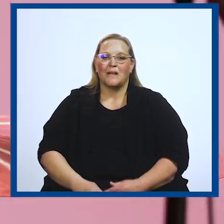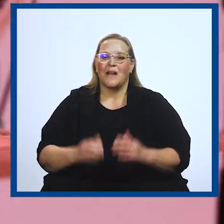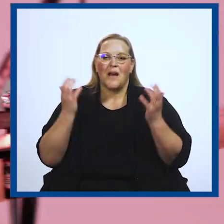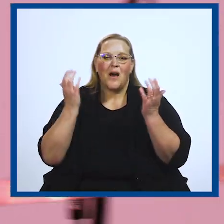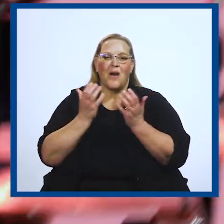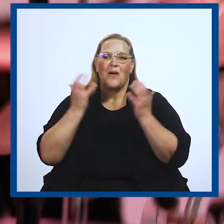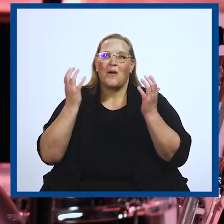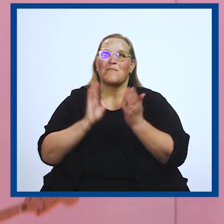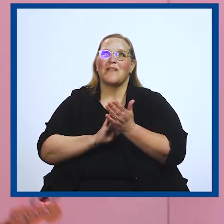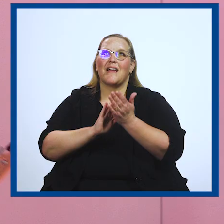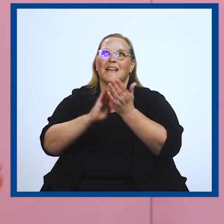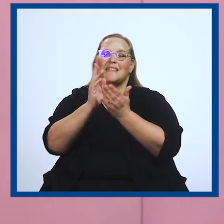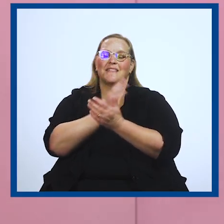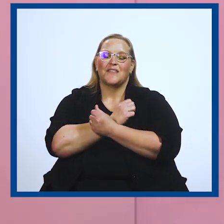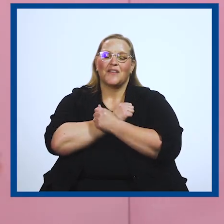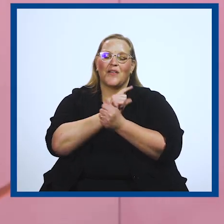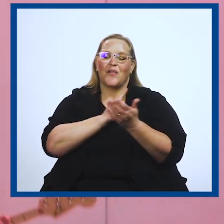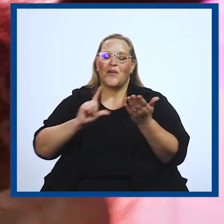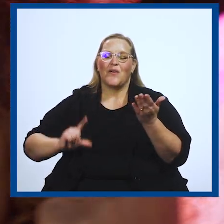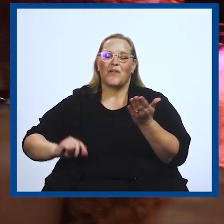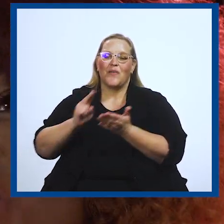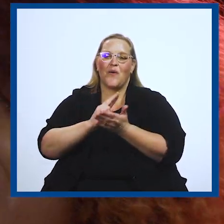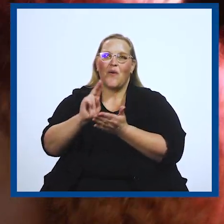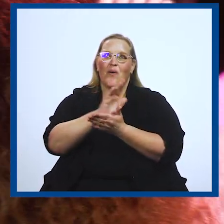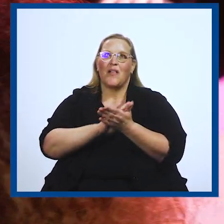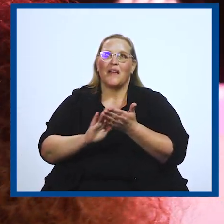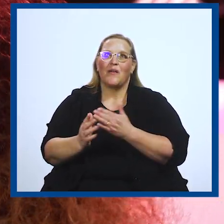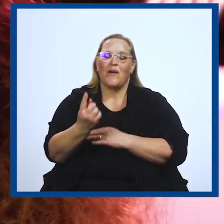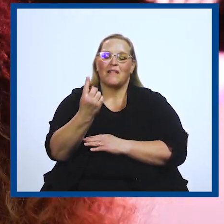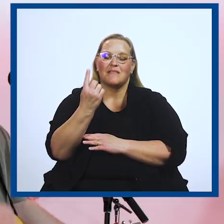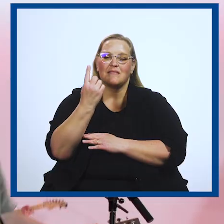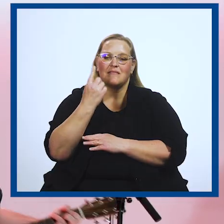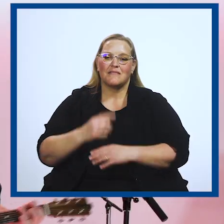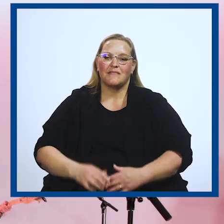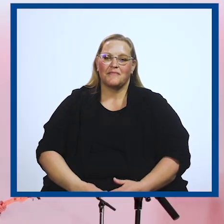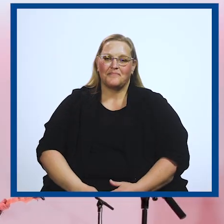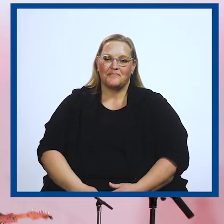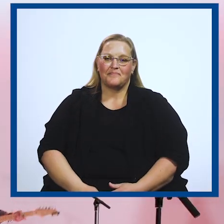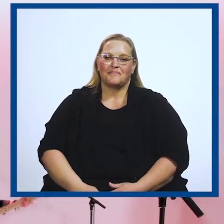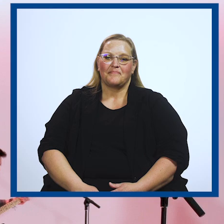And oh, praise the Lord, the Holy One.